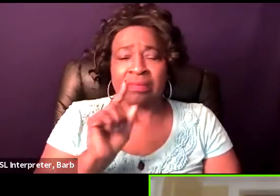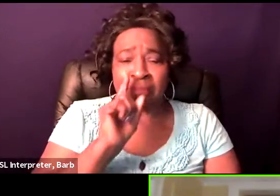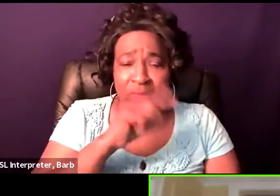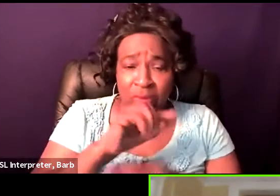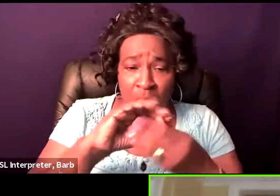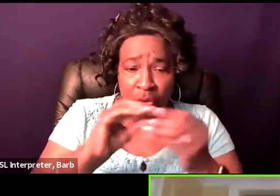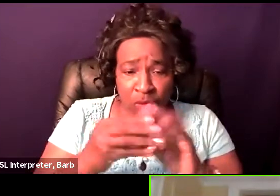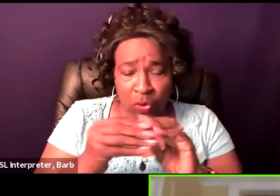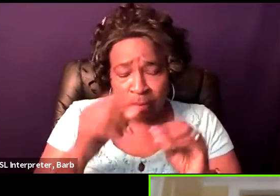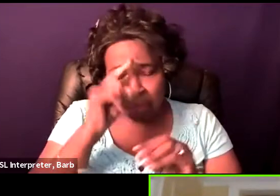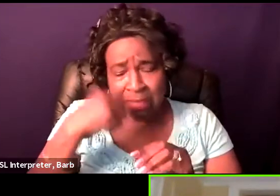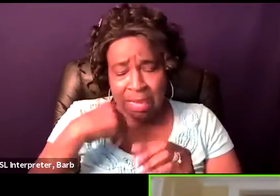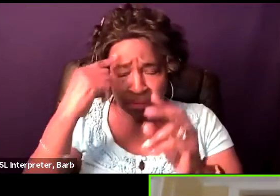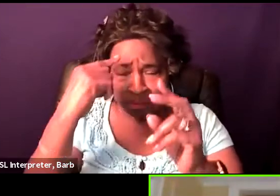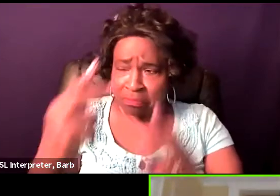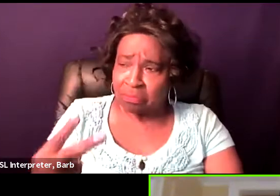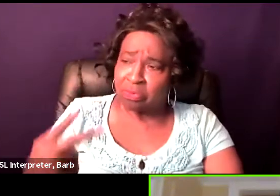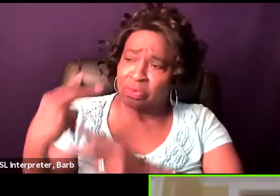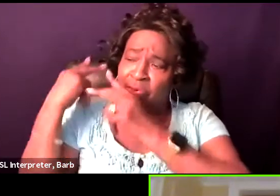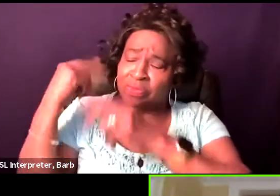old dystopian novels and I'm like,